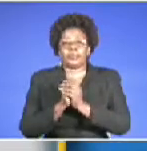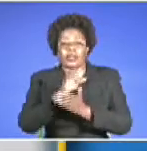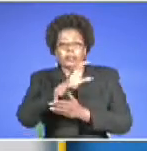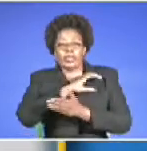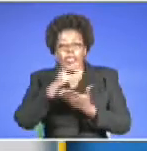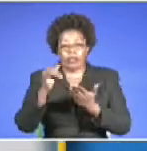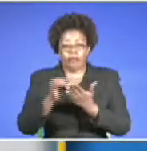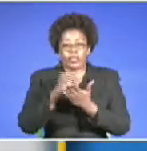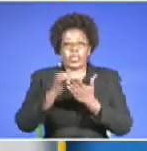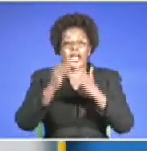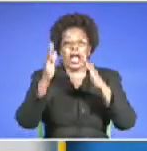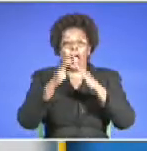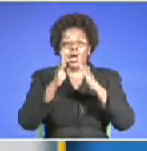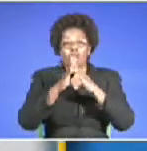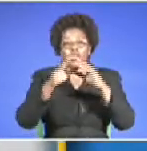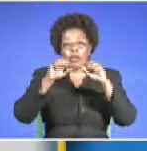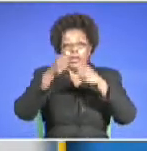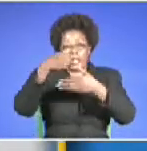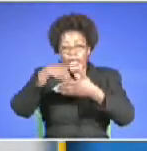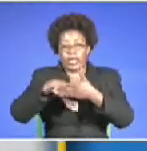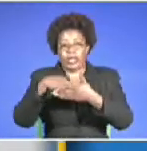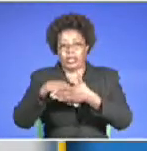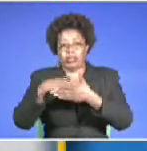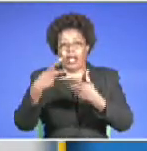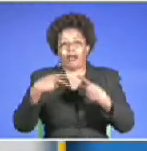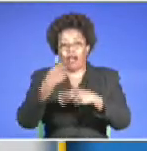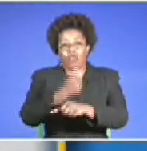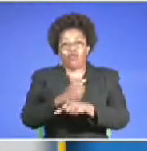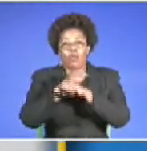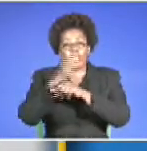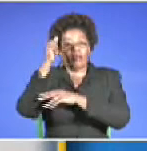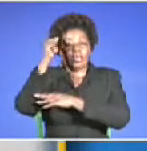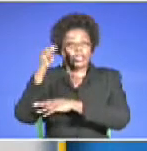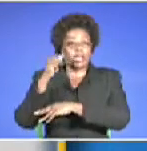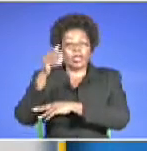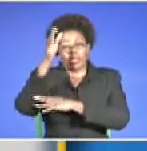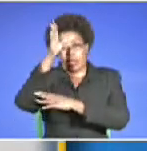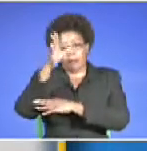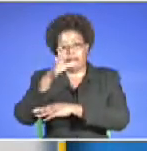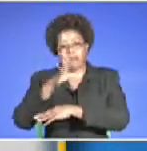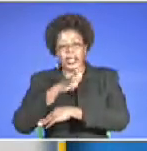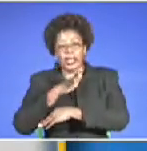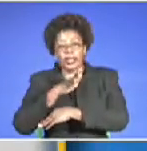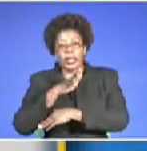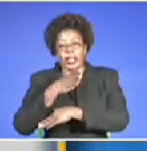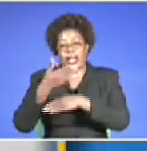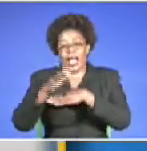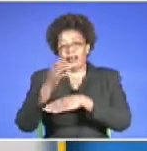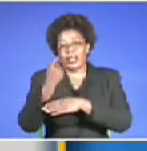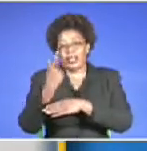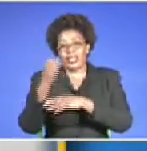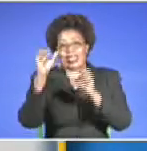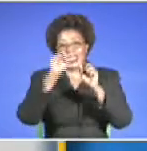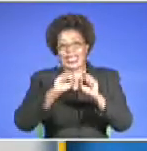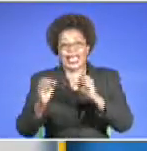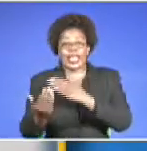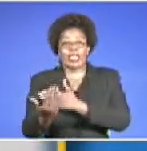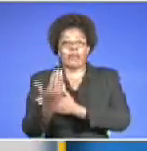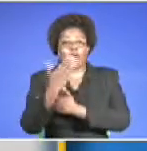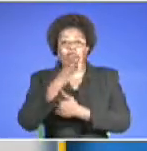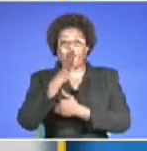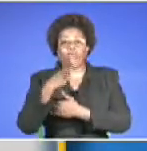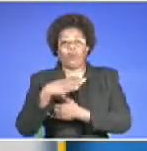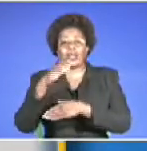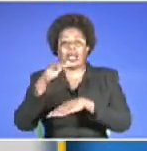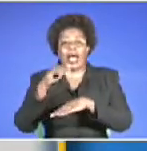Police investigating a housebreaking incident which resulted in the arrest of an adult male. Reports indicate that shortly before 11 o'clock Saturday morning, a woman